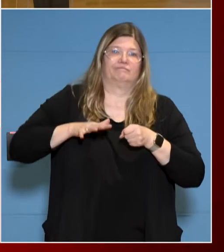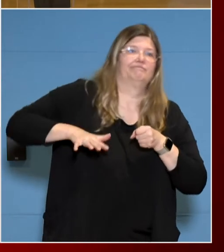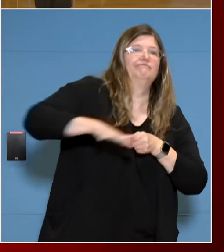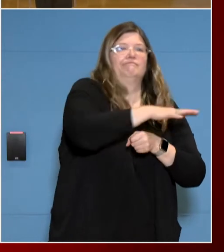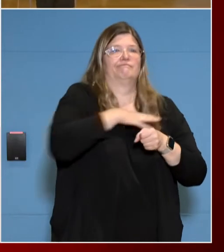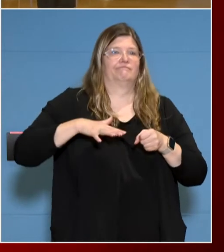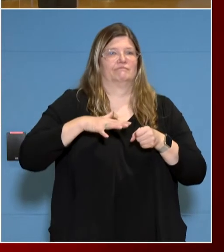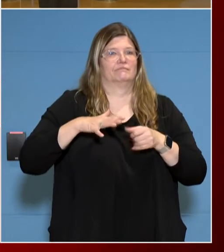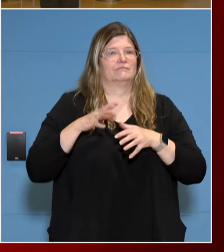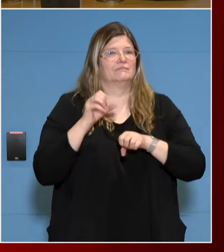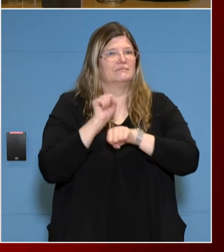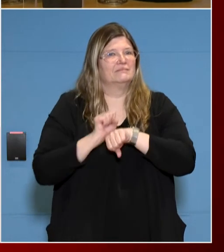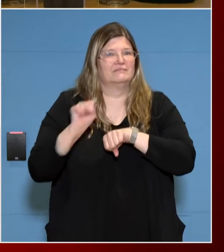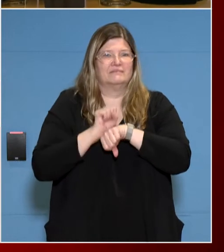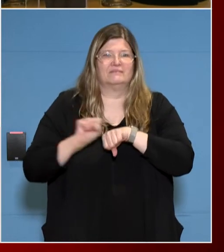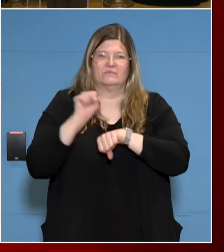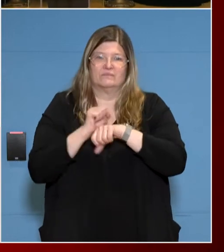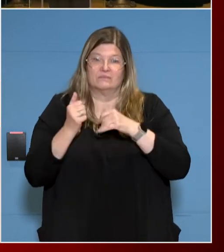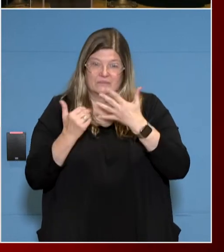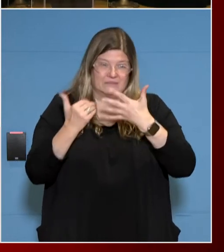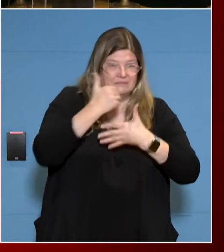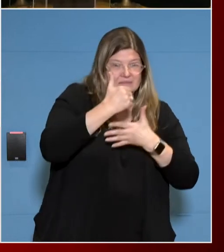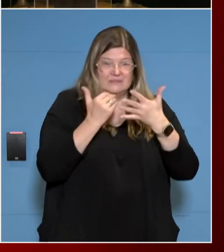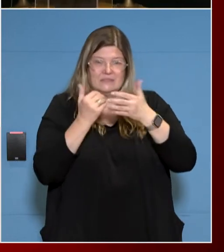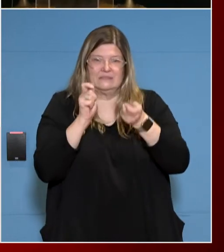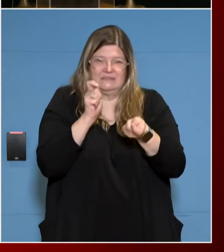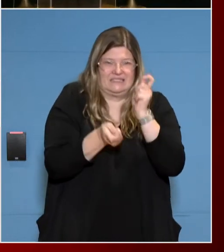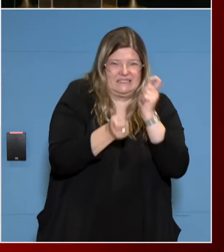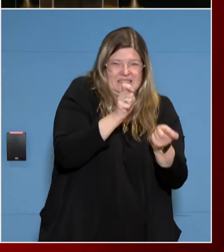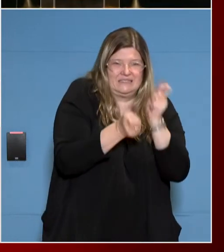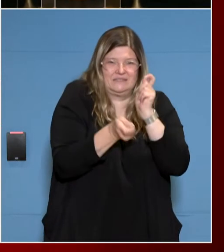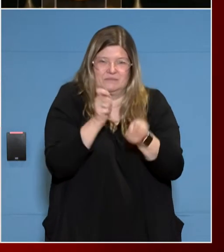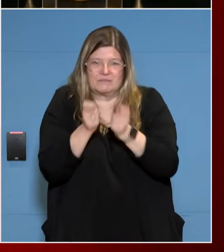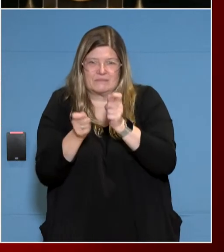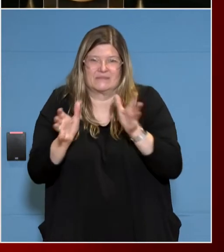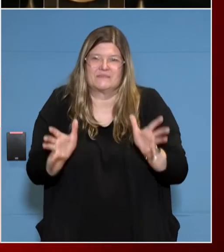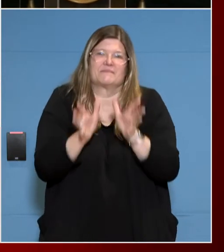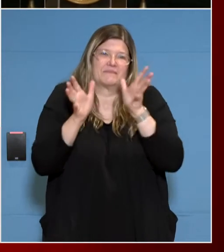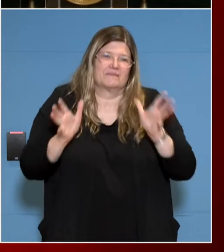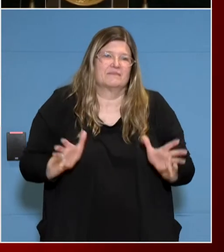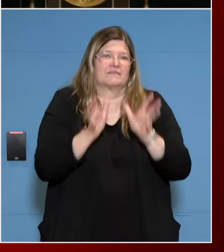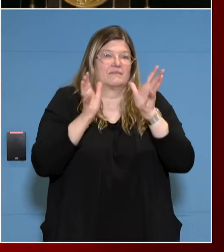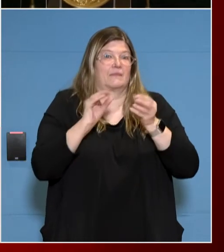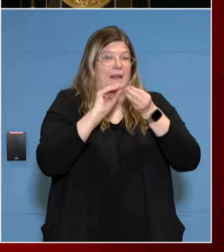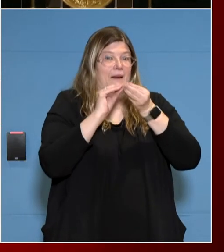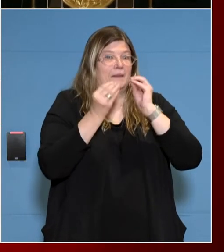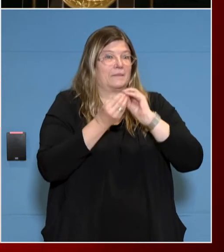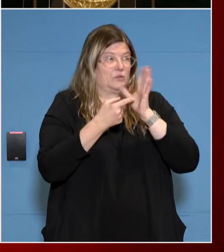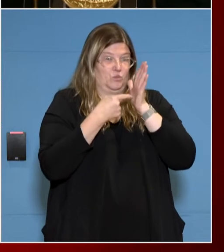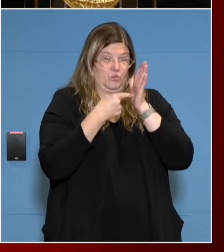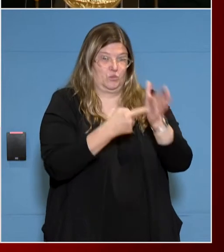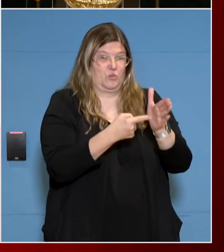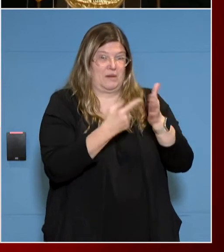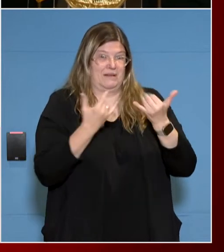advanced. These numbers show the breakdown of where doses are going this week.